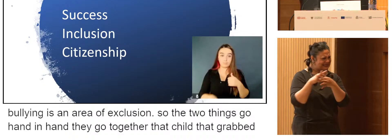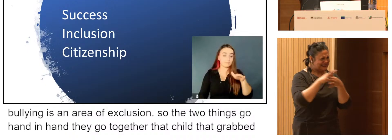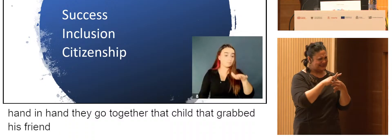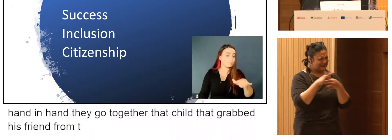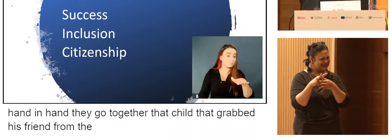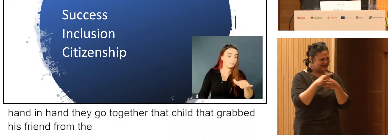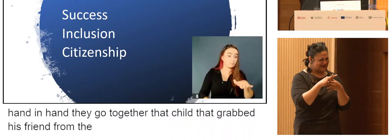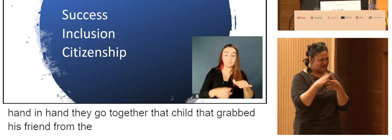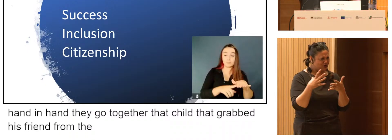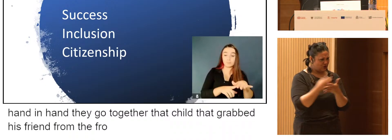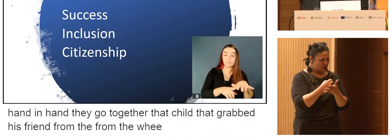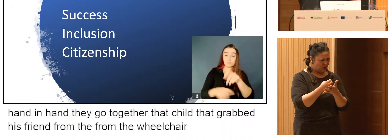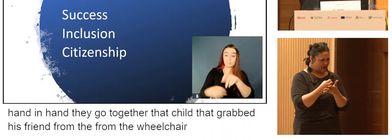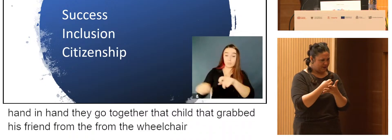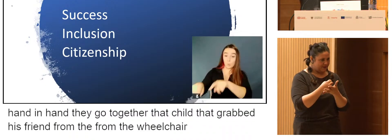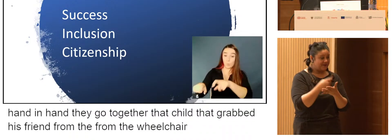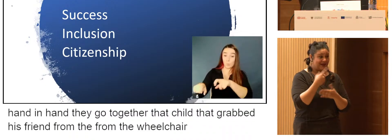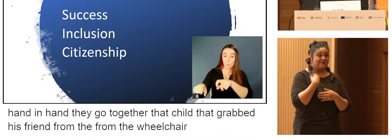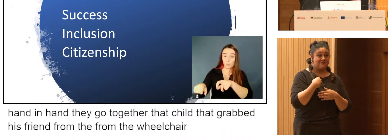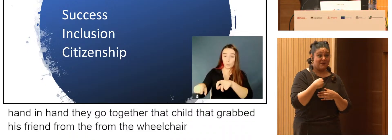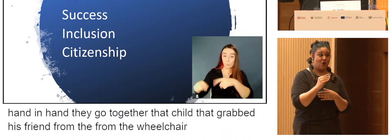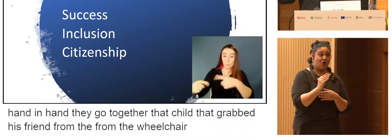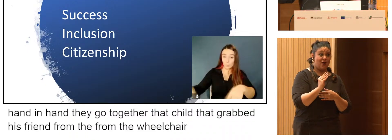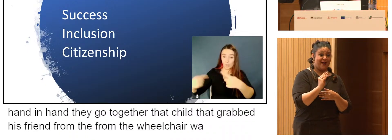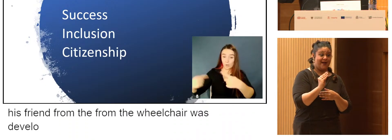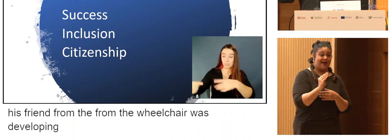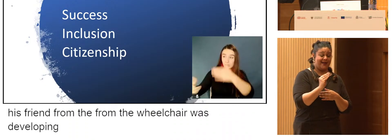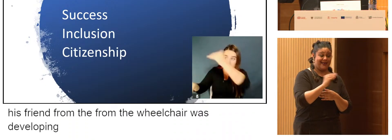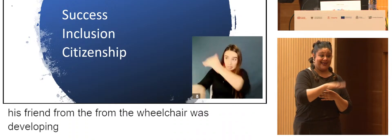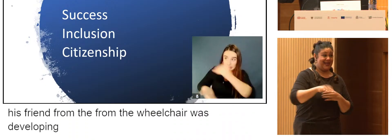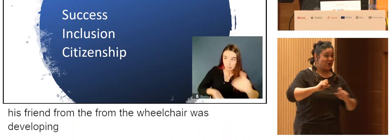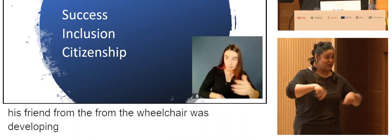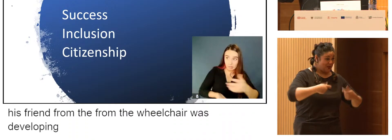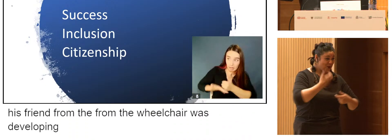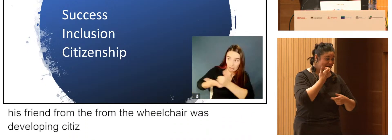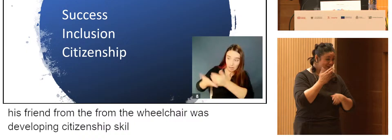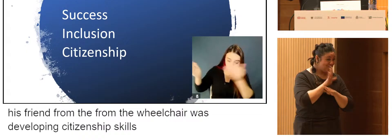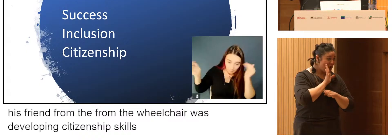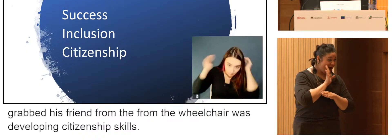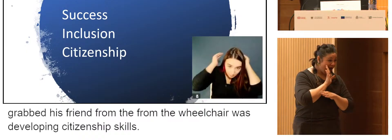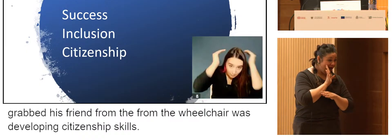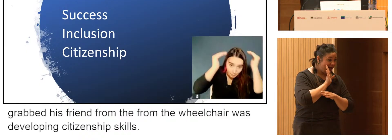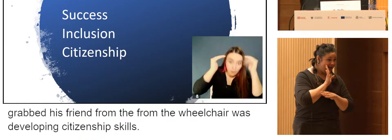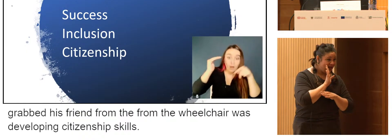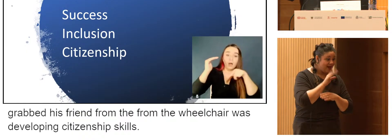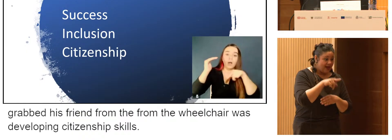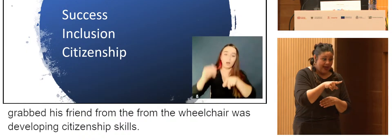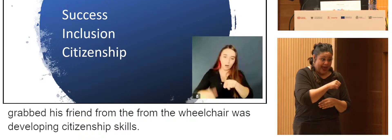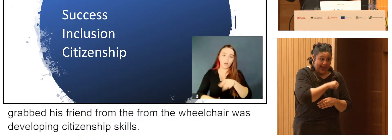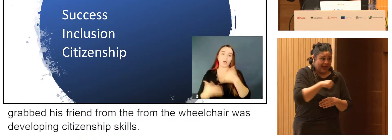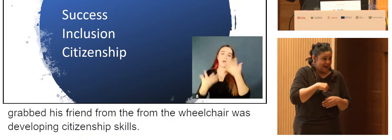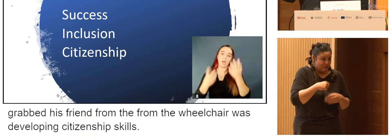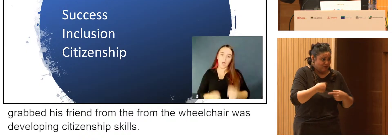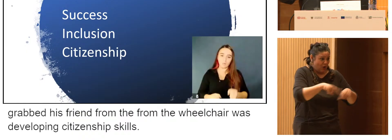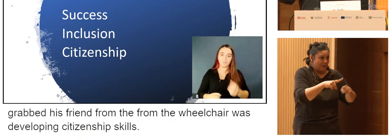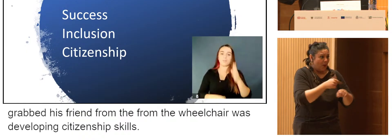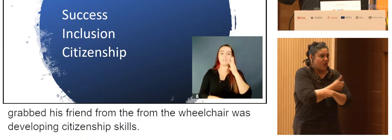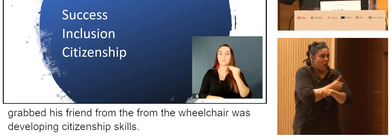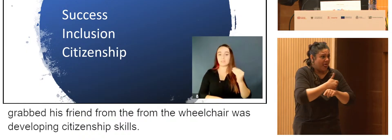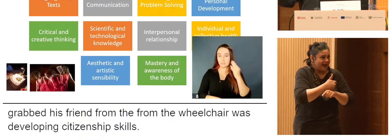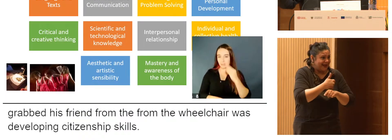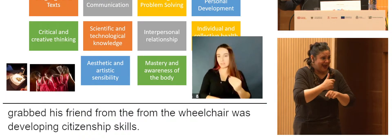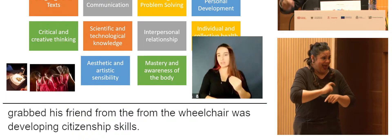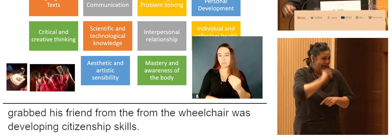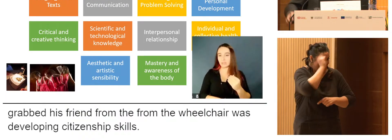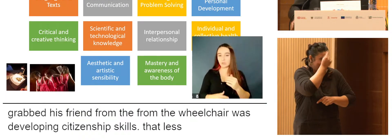the wheelchair was developing citizenship skills. That lesson was a class of